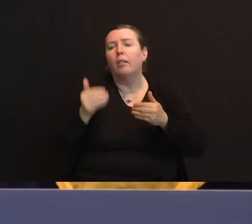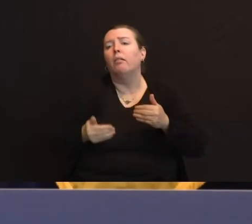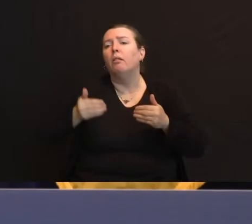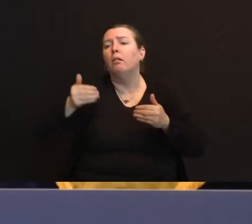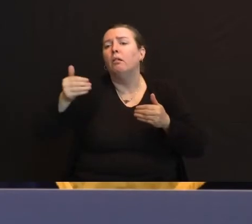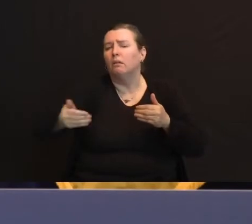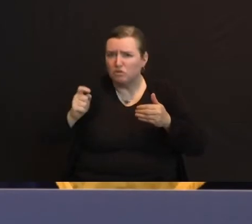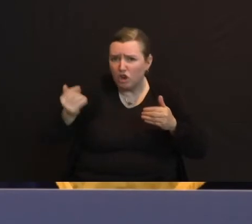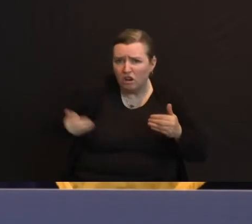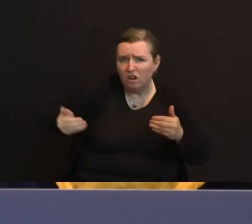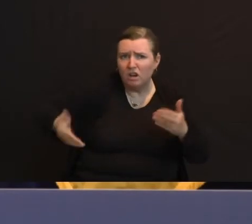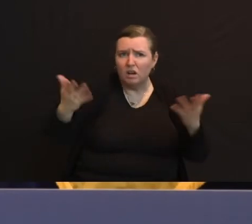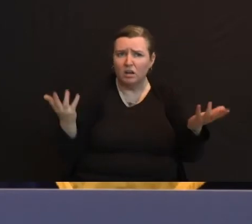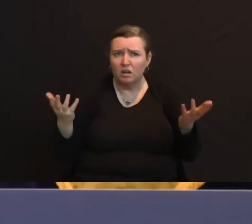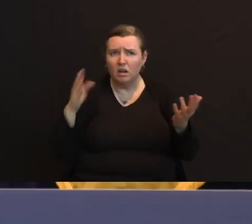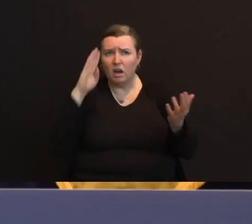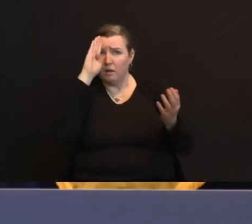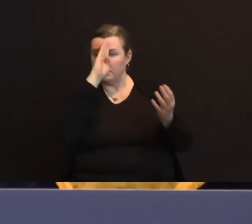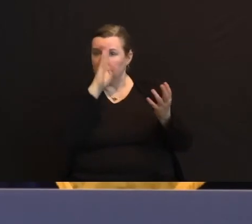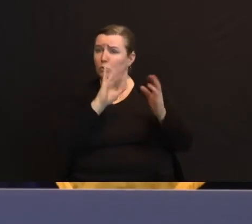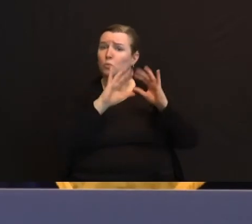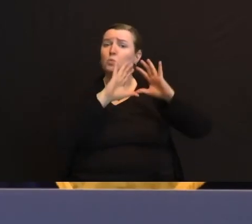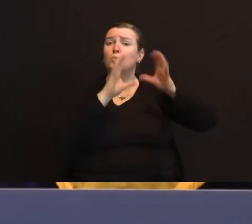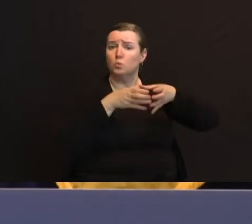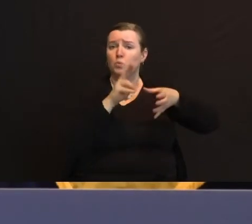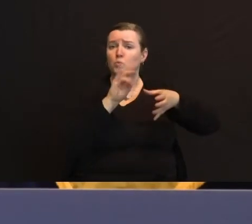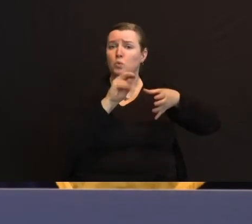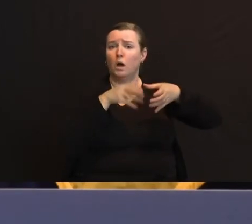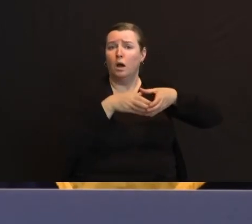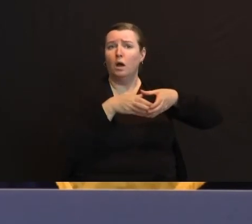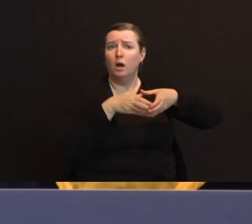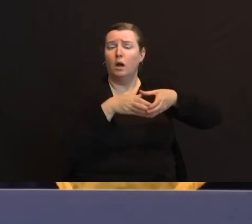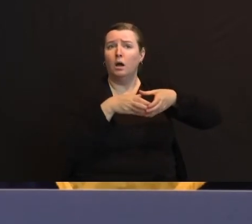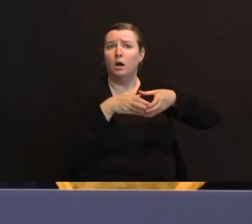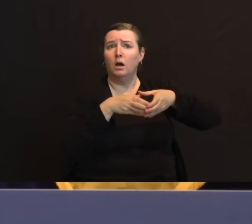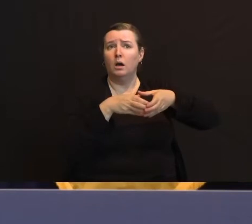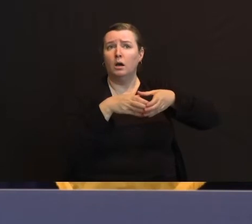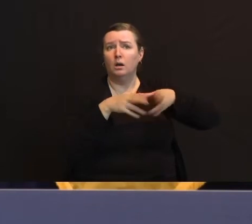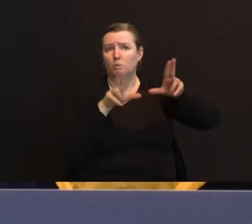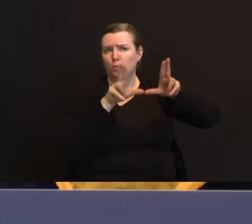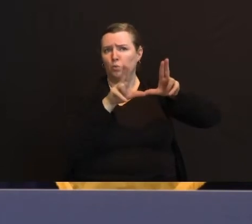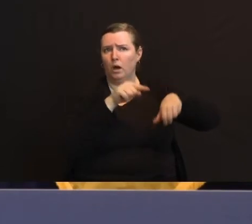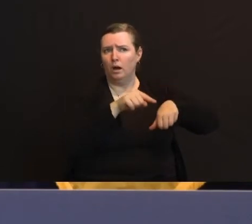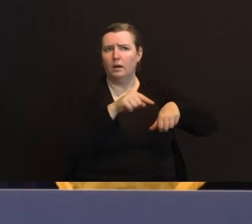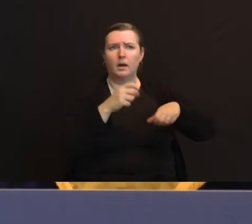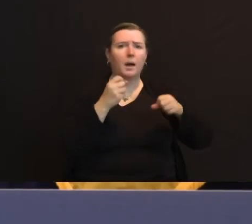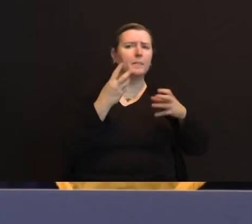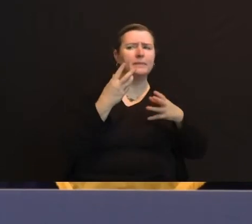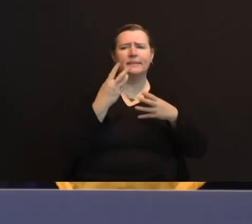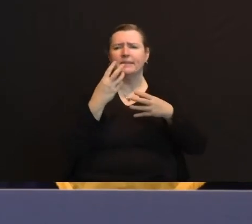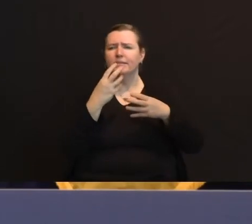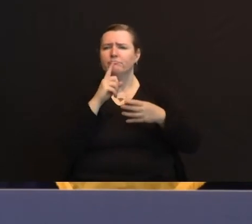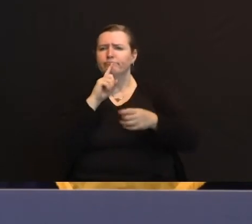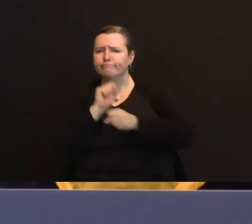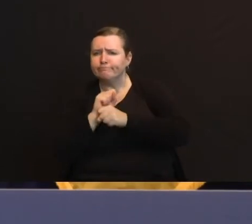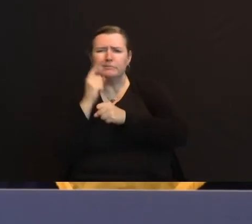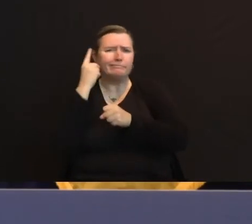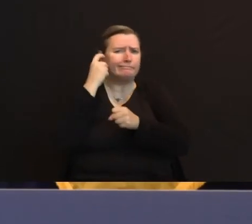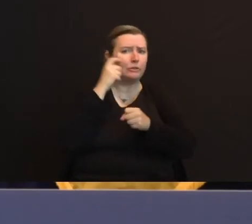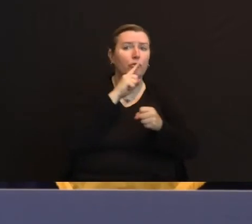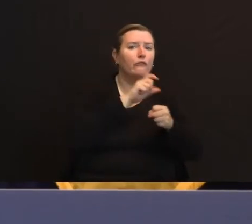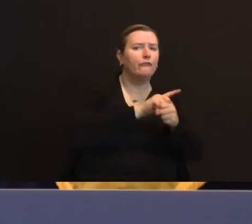confirmed COVID versus PUIs? Does the updated CDC guidelines on the length of quarantine mean